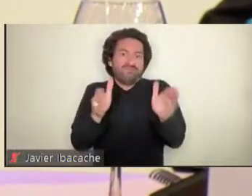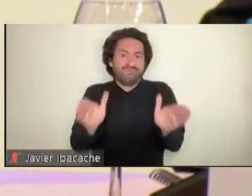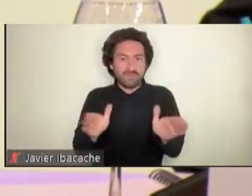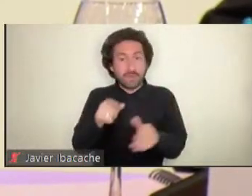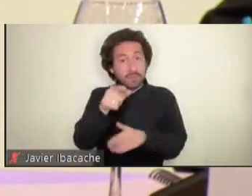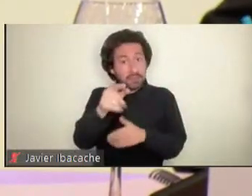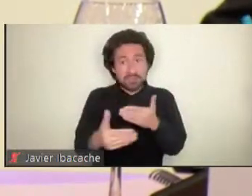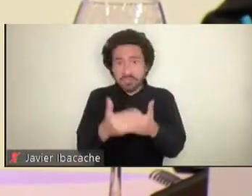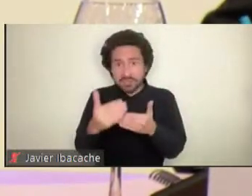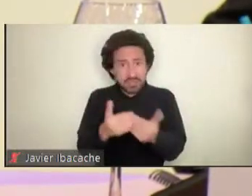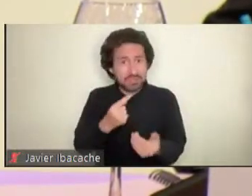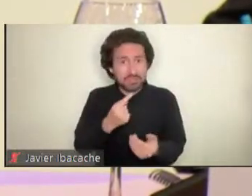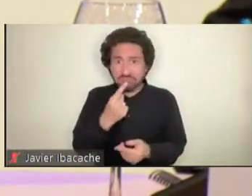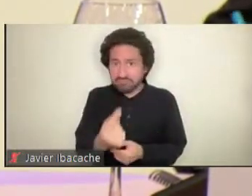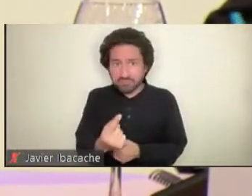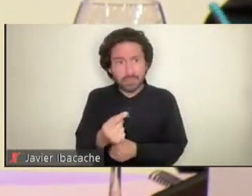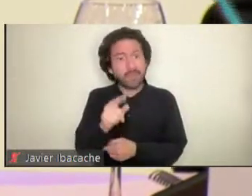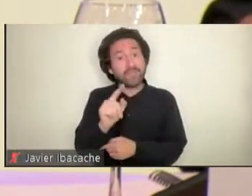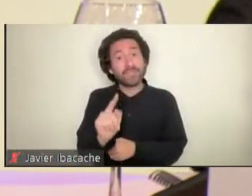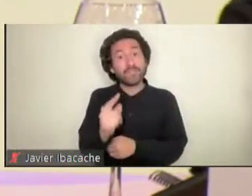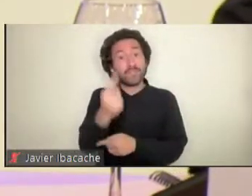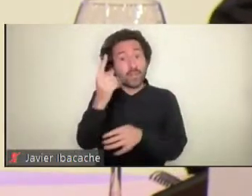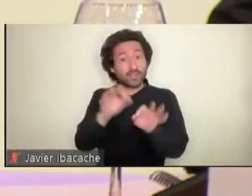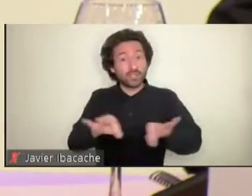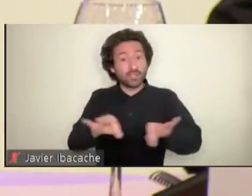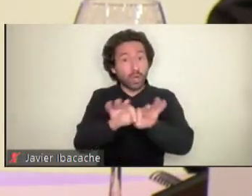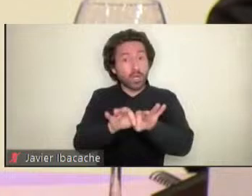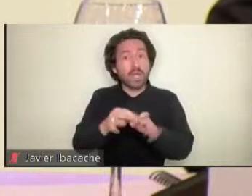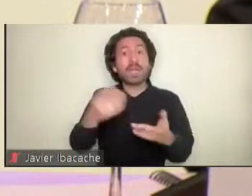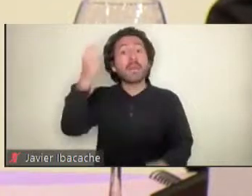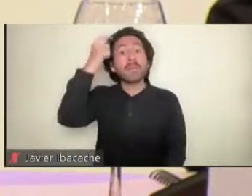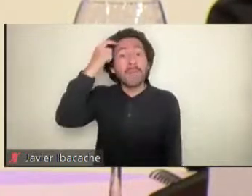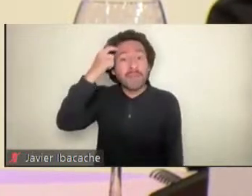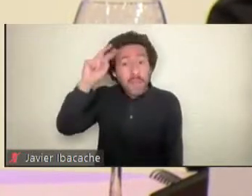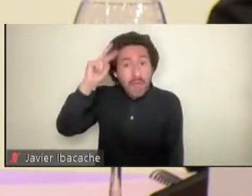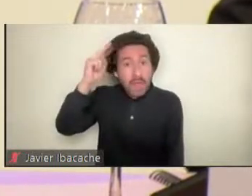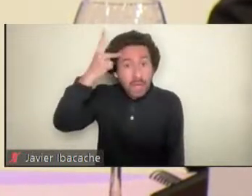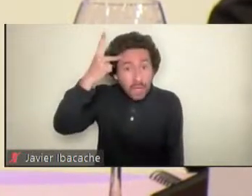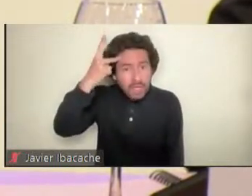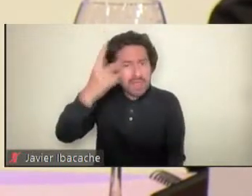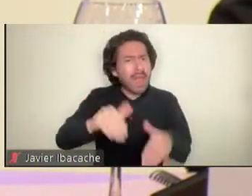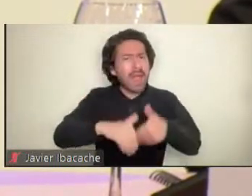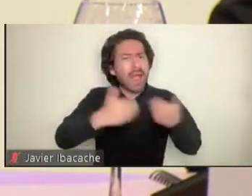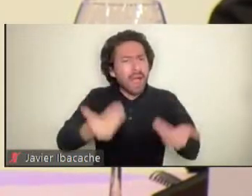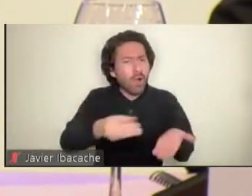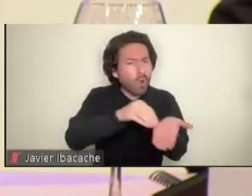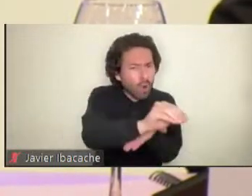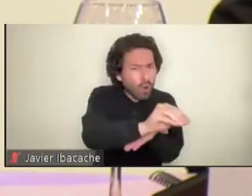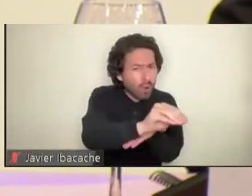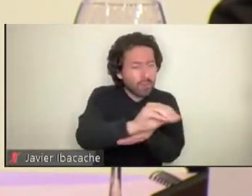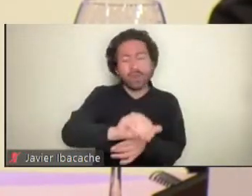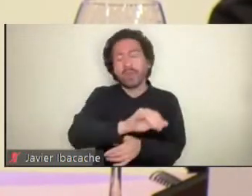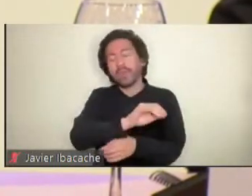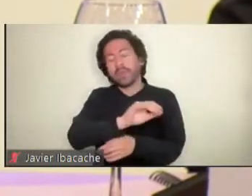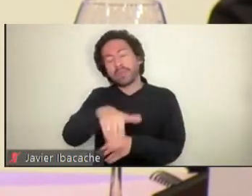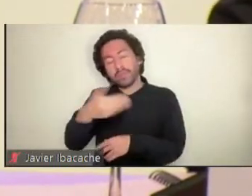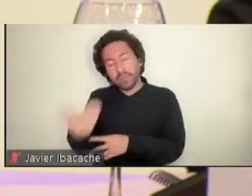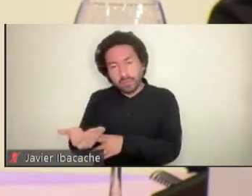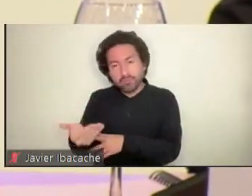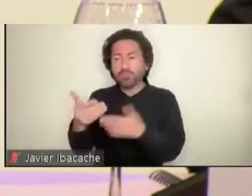Now, this is not easy. It's easy to say, but not to do. First, it requires a change in the mentality of